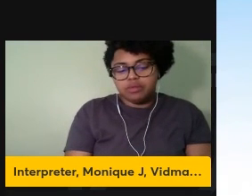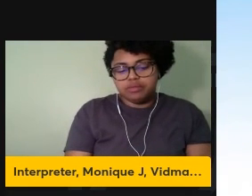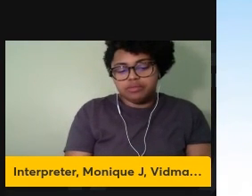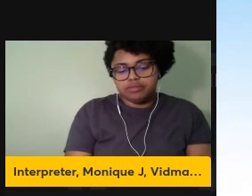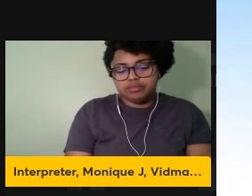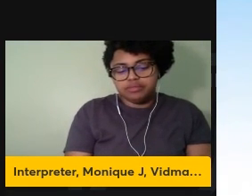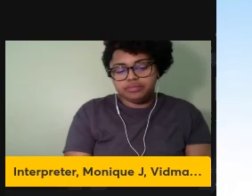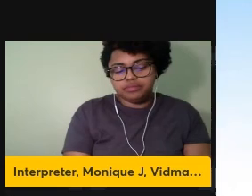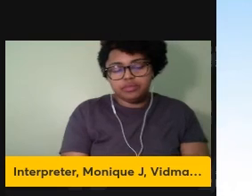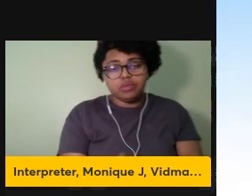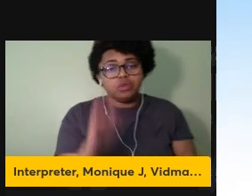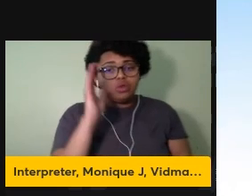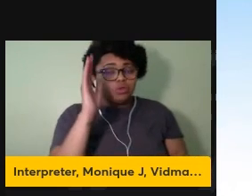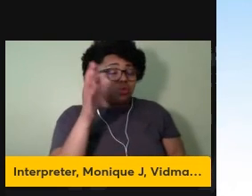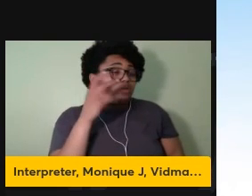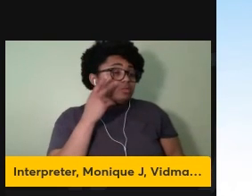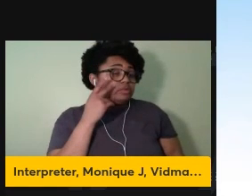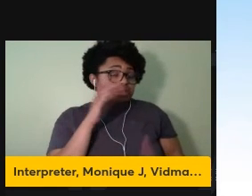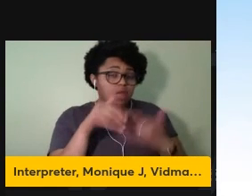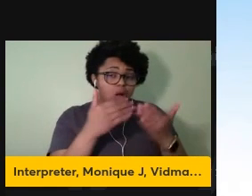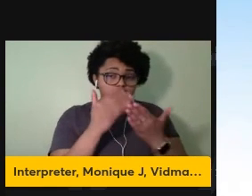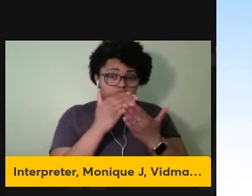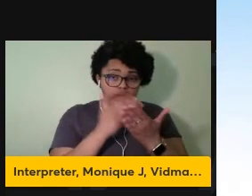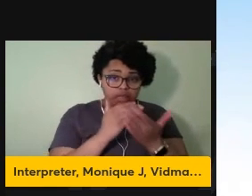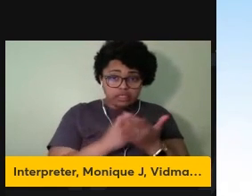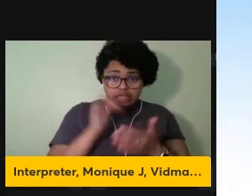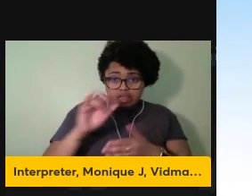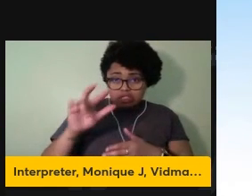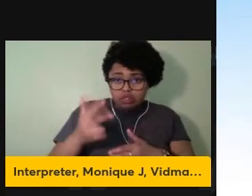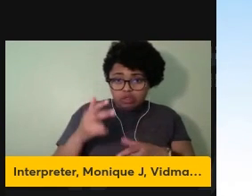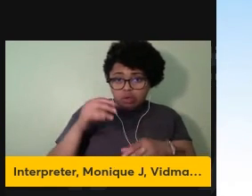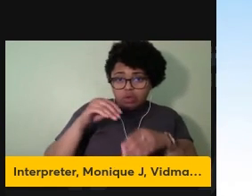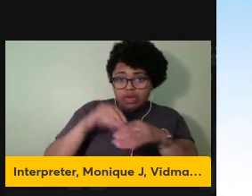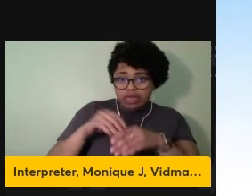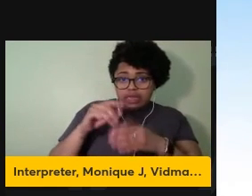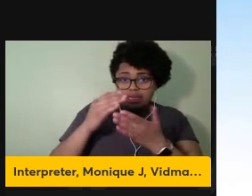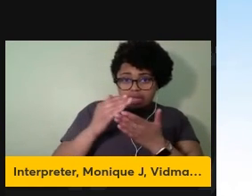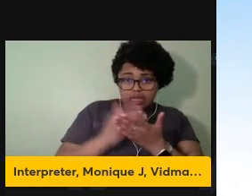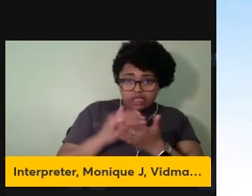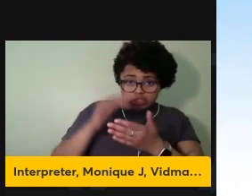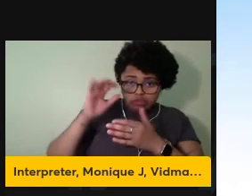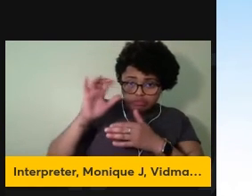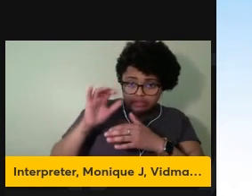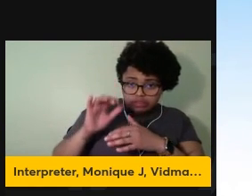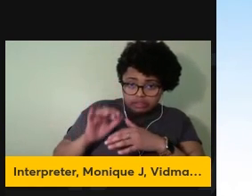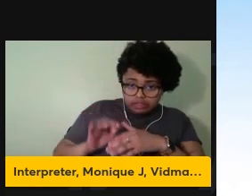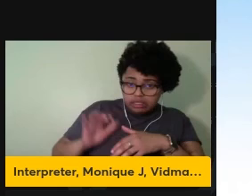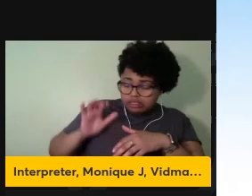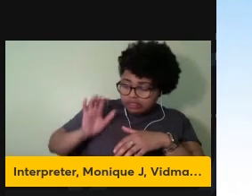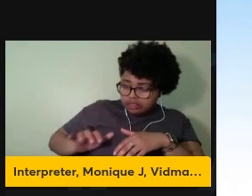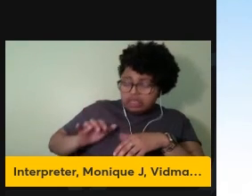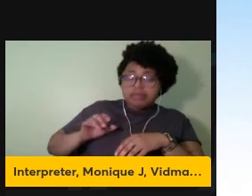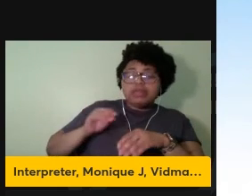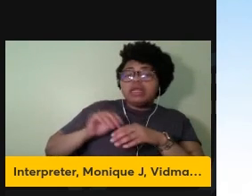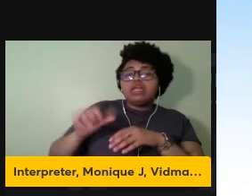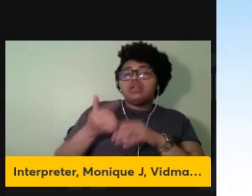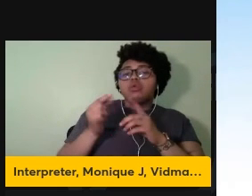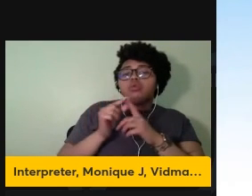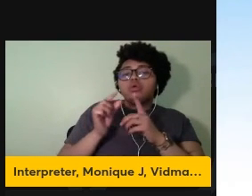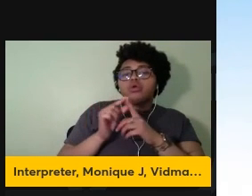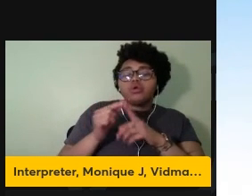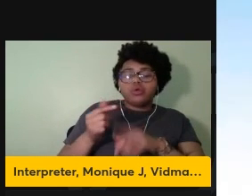in the list. Or you can go down to the page here where you can just type in any word, say immunology